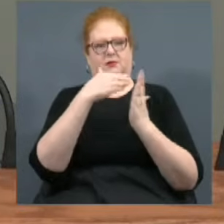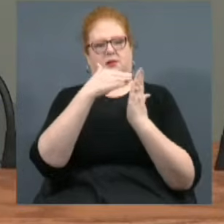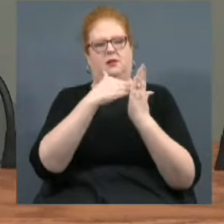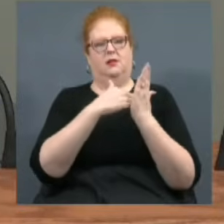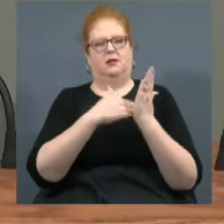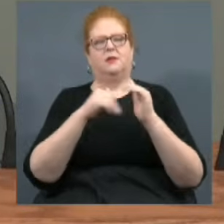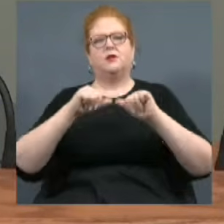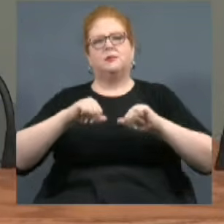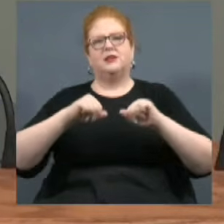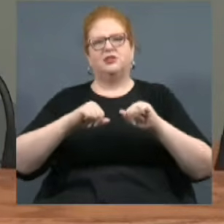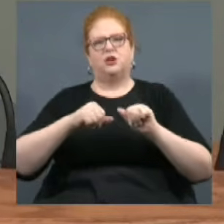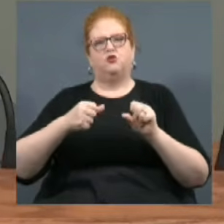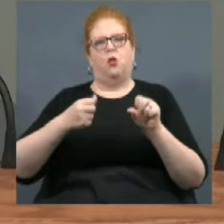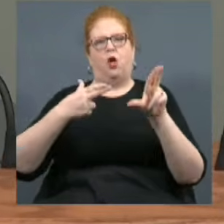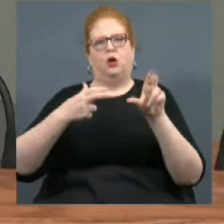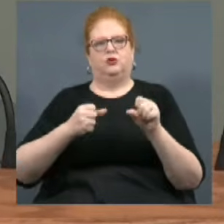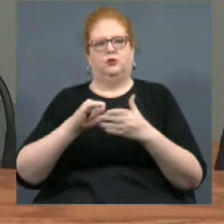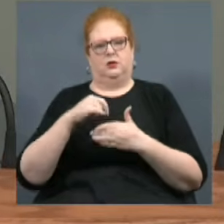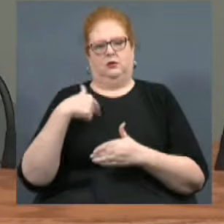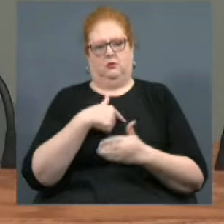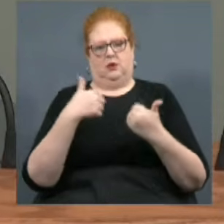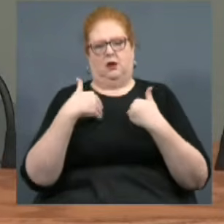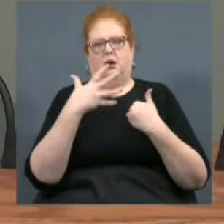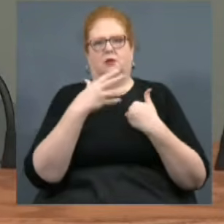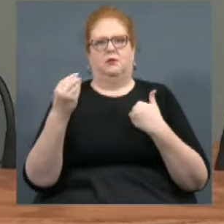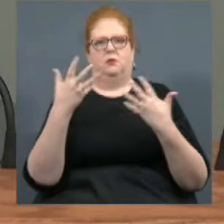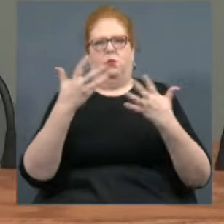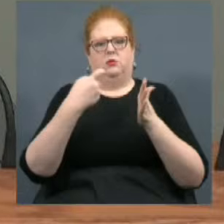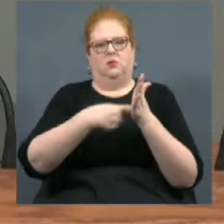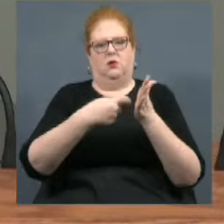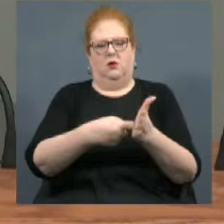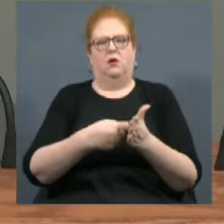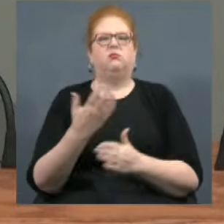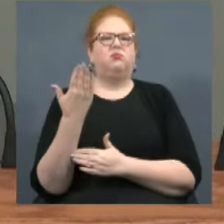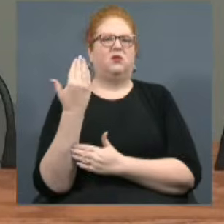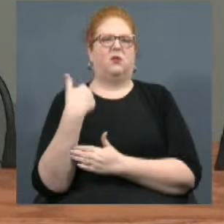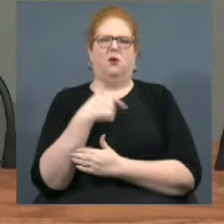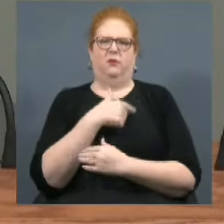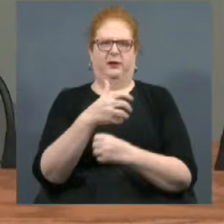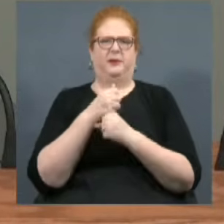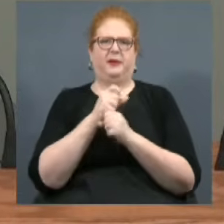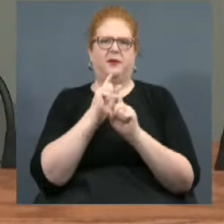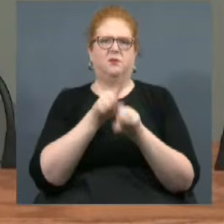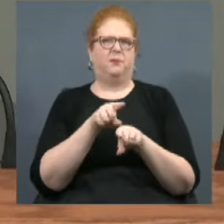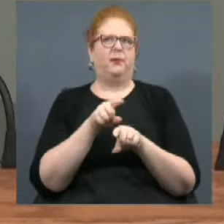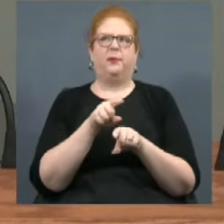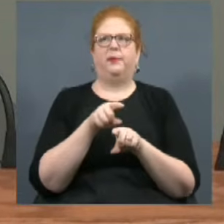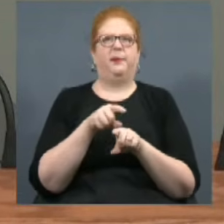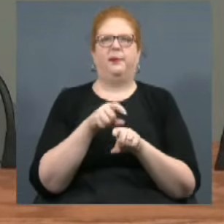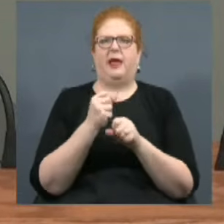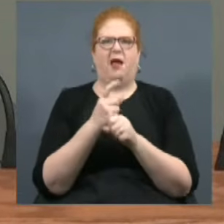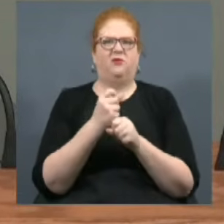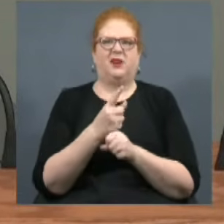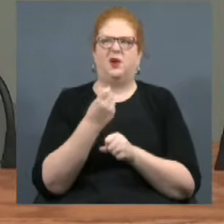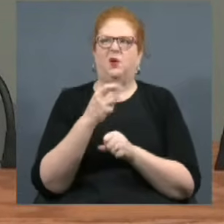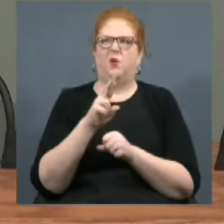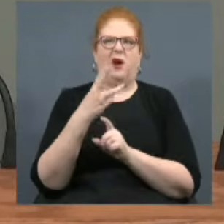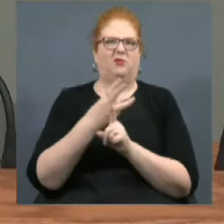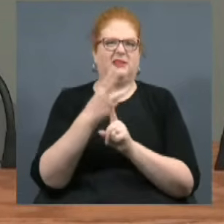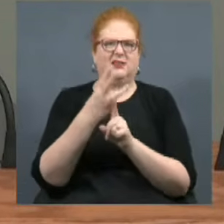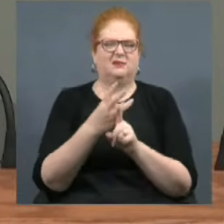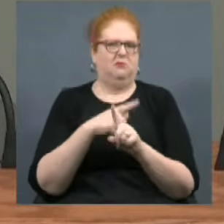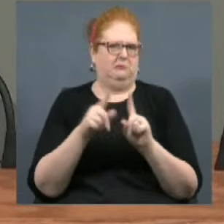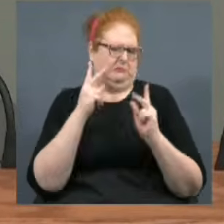and the risks that we have on those? We used to get a yearly report, a semi-yearly report. We've not seen that in a